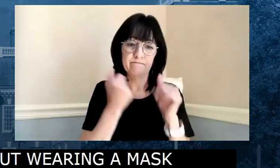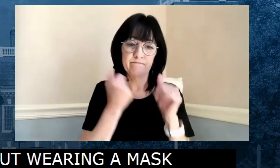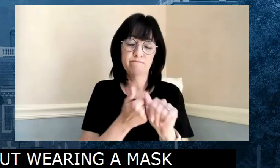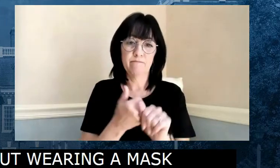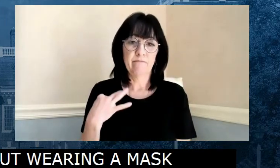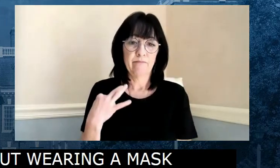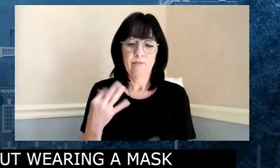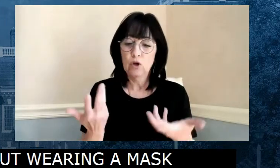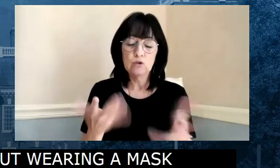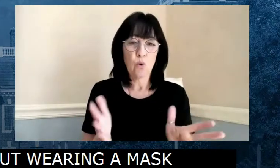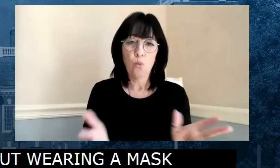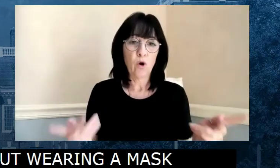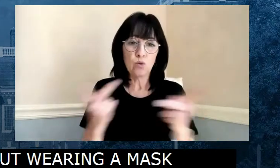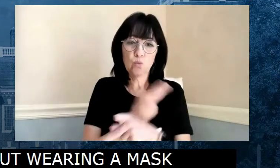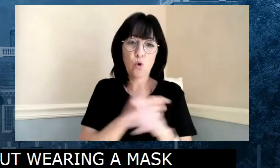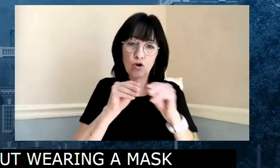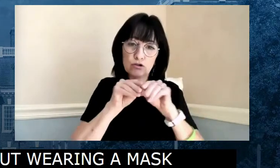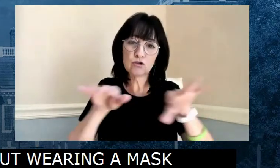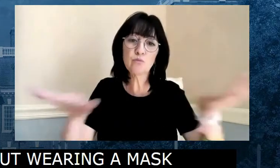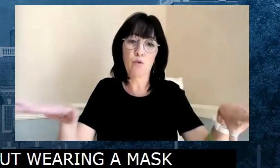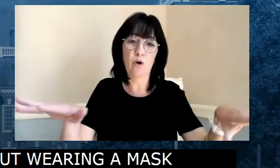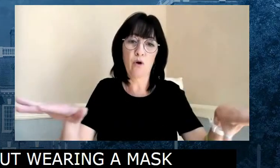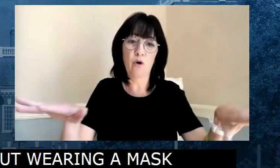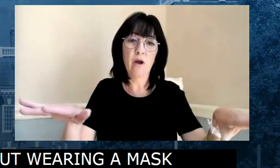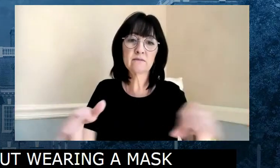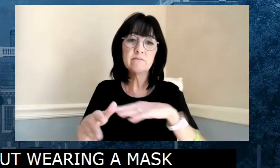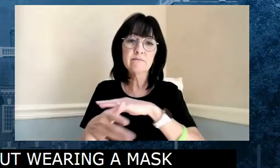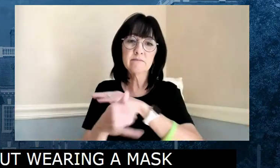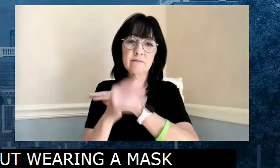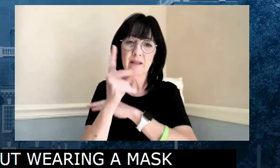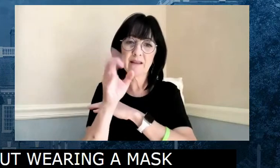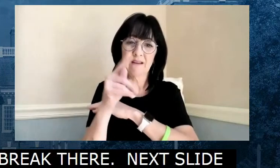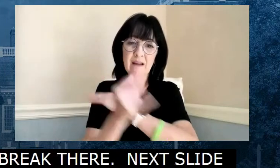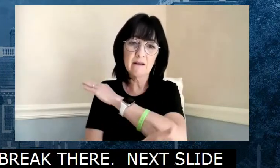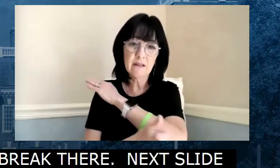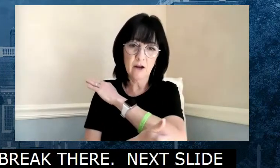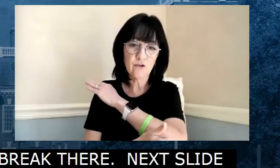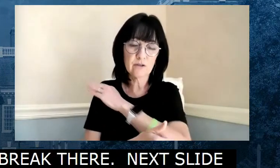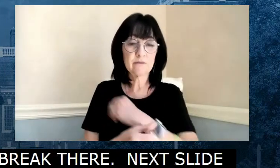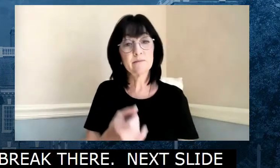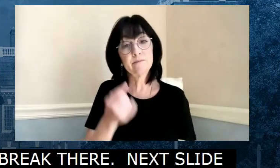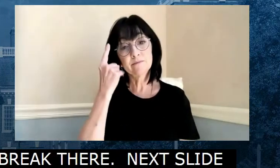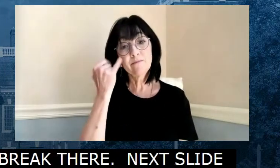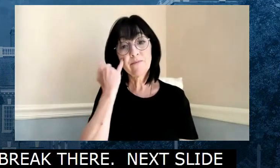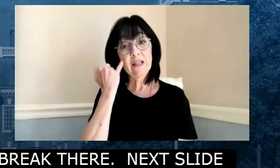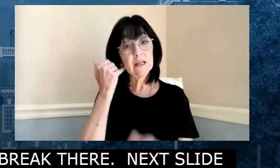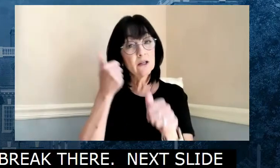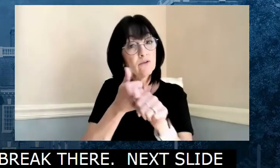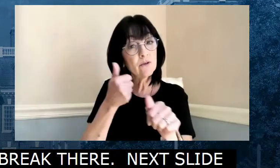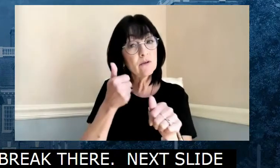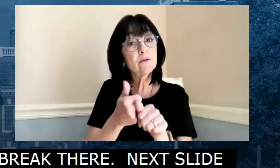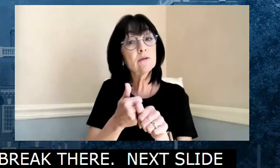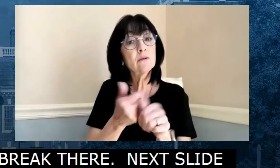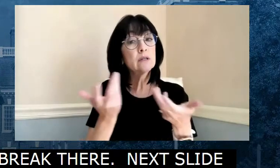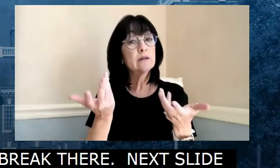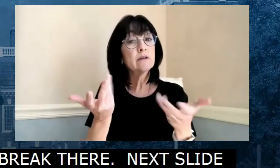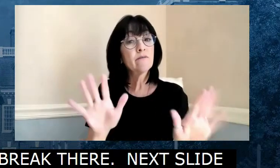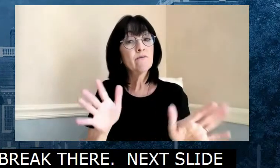next slide, if your bottom line is, if you're fully vaccinated, you have significant protection from